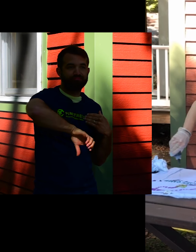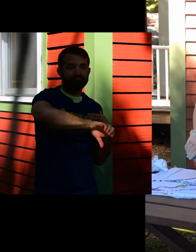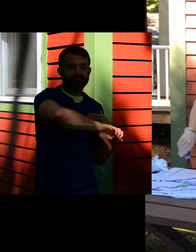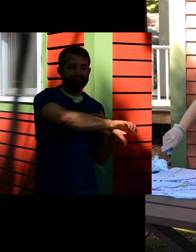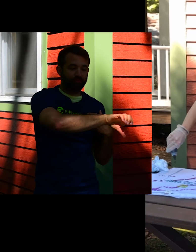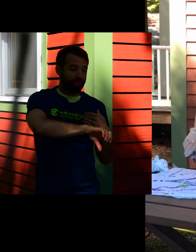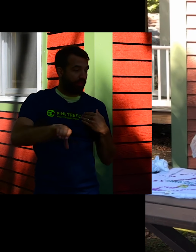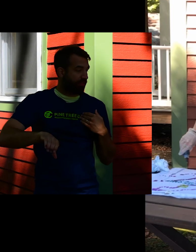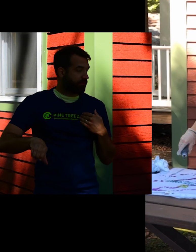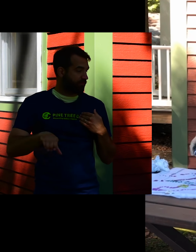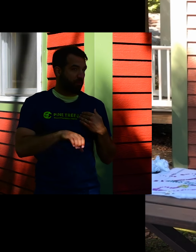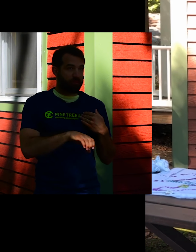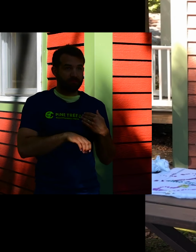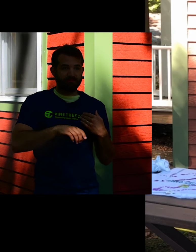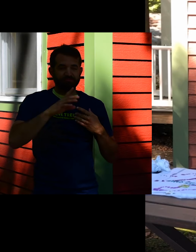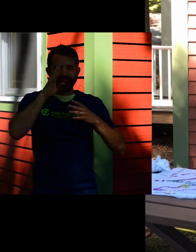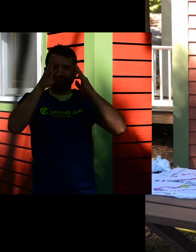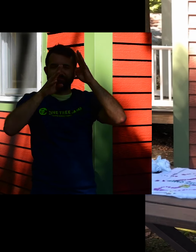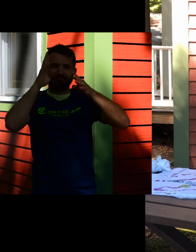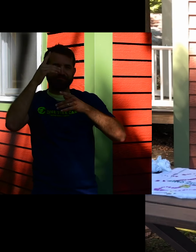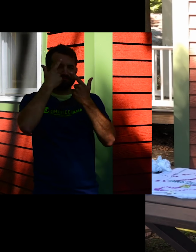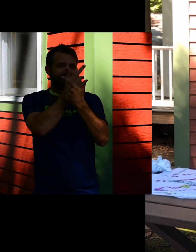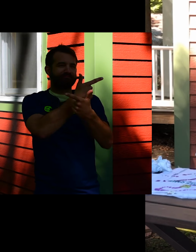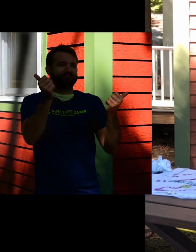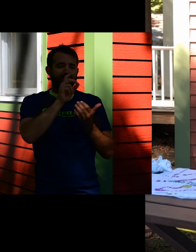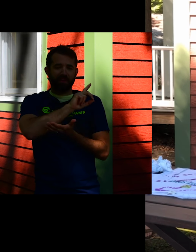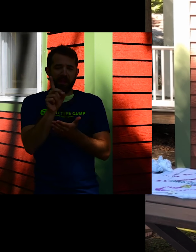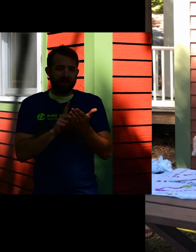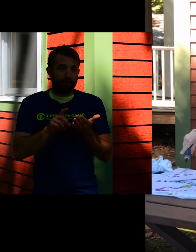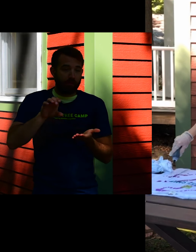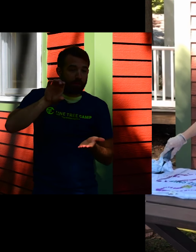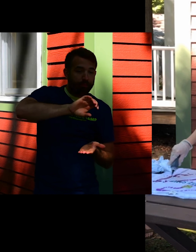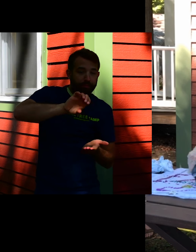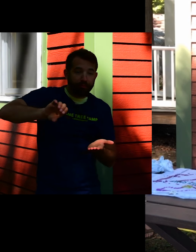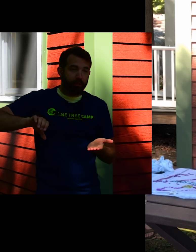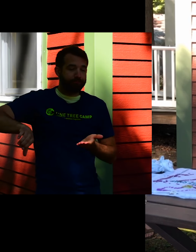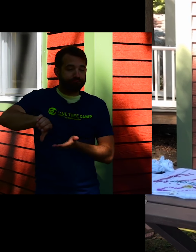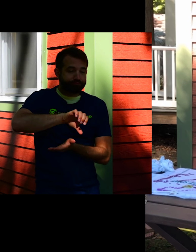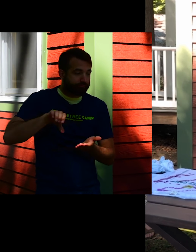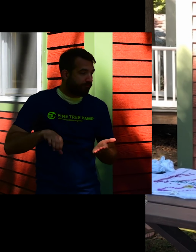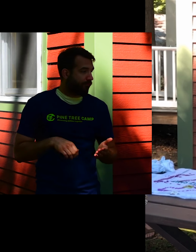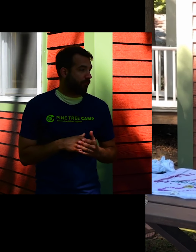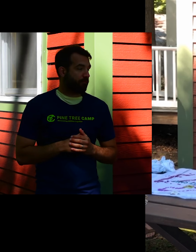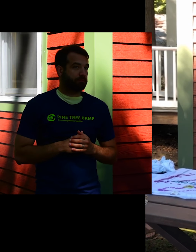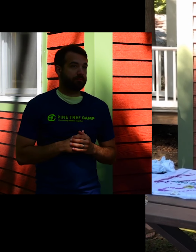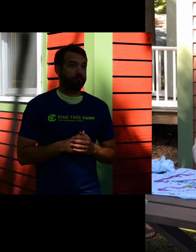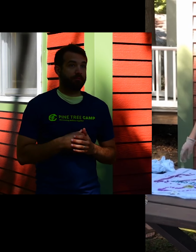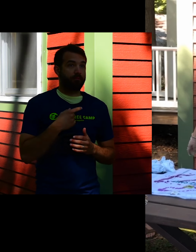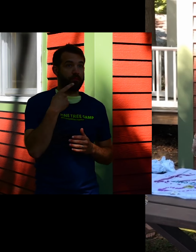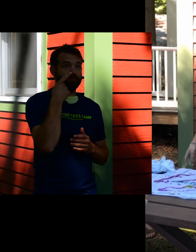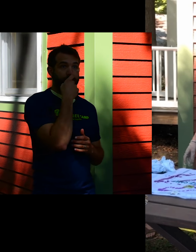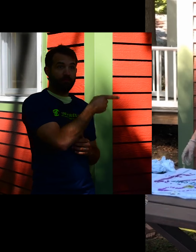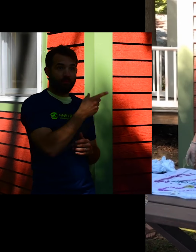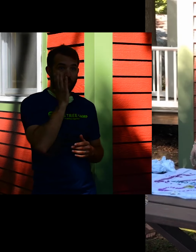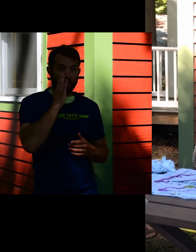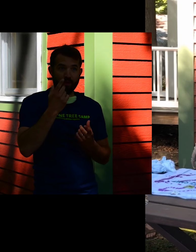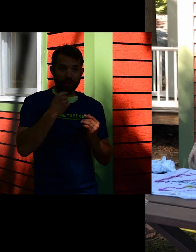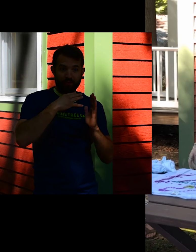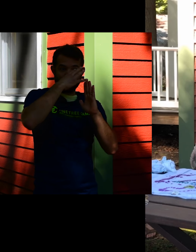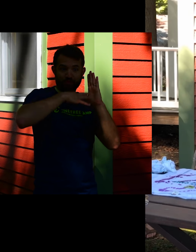on. And again, you can make any designs or patterns you want. And Kaylee is going to decorate her striped